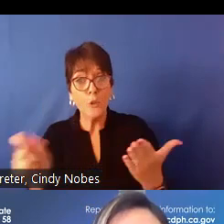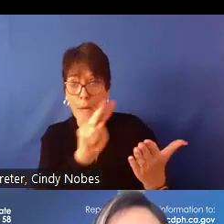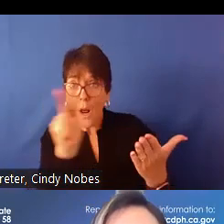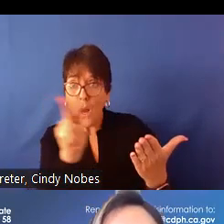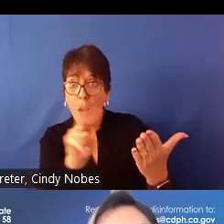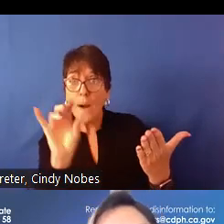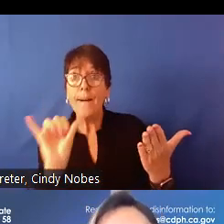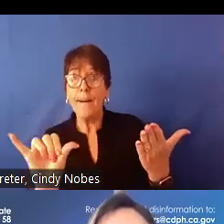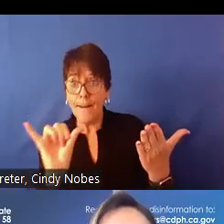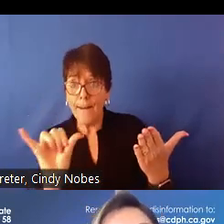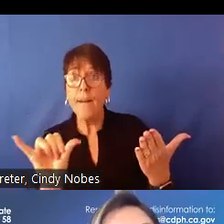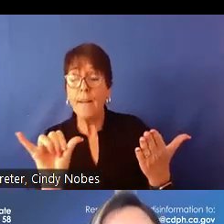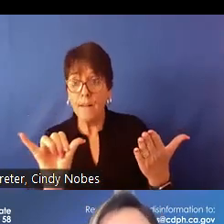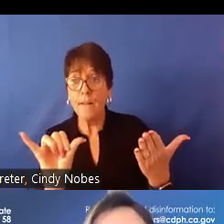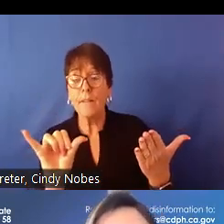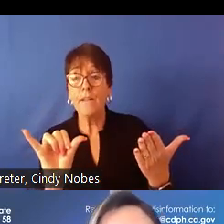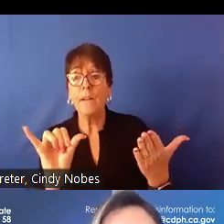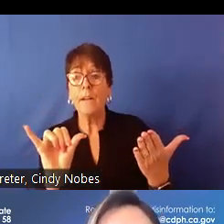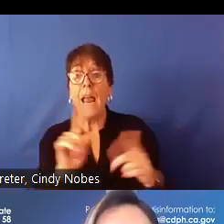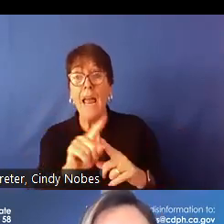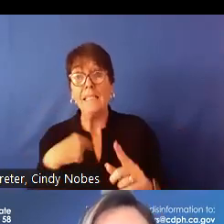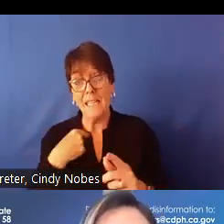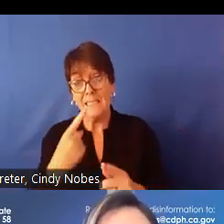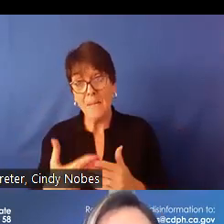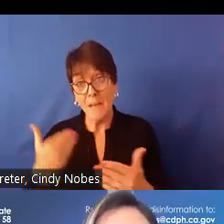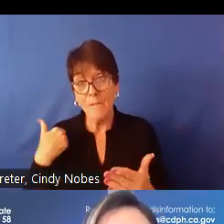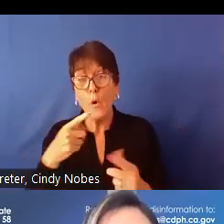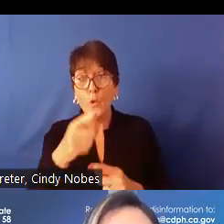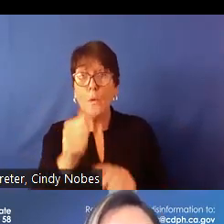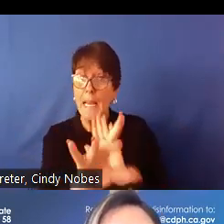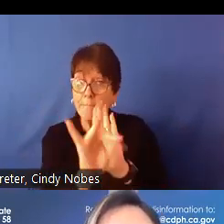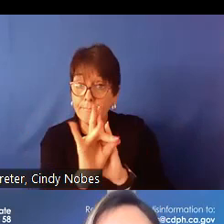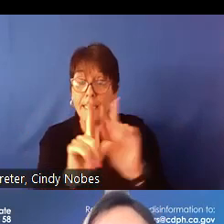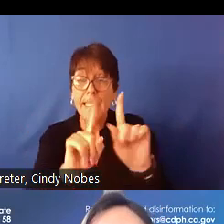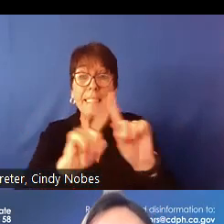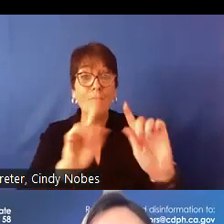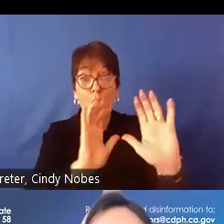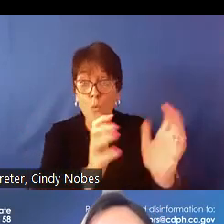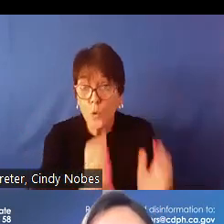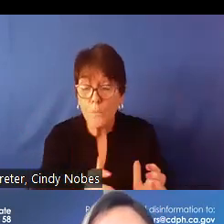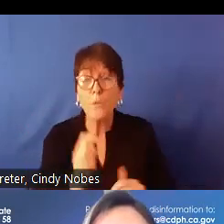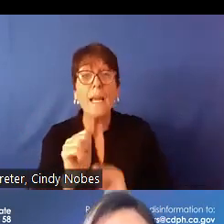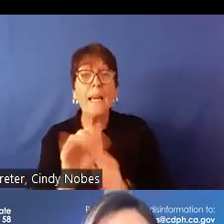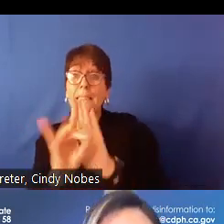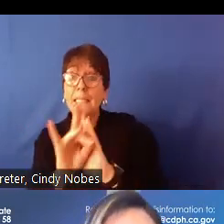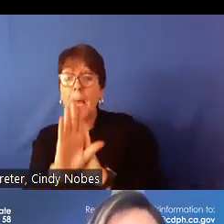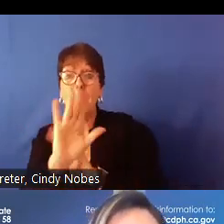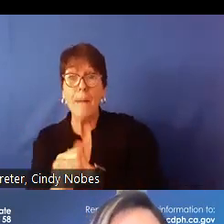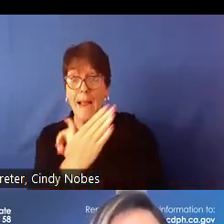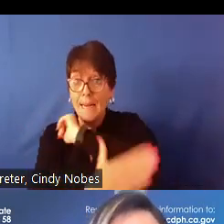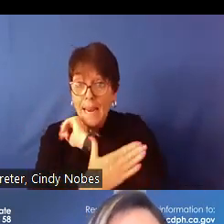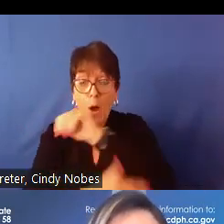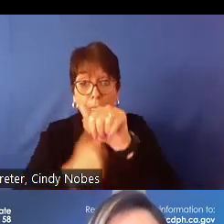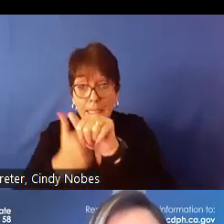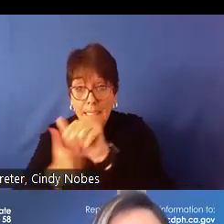there that, as I pointed out before, you can select different groupings, and you can select count by county as well